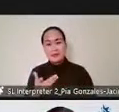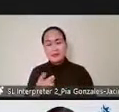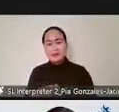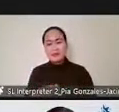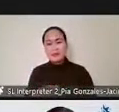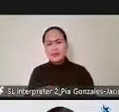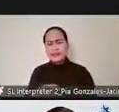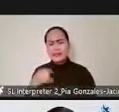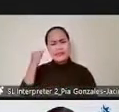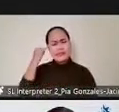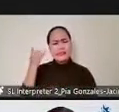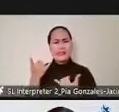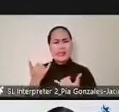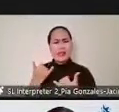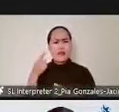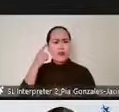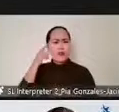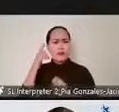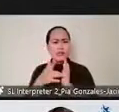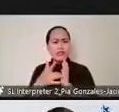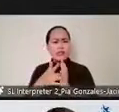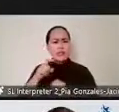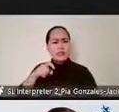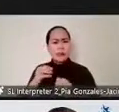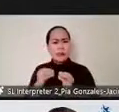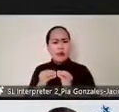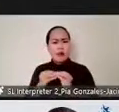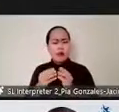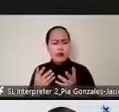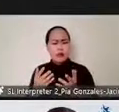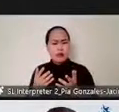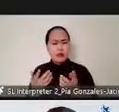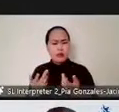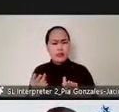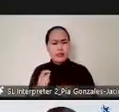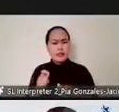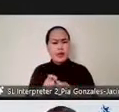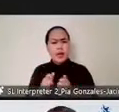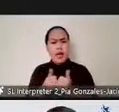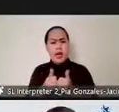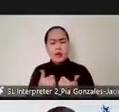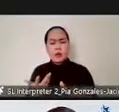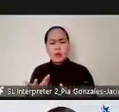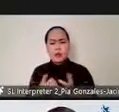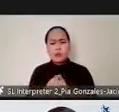prospection technology would be really appropriate here, especially in big areas like Laguna de Bay.